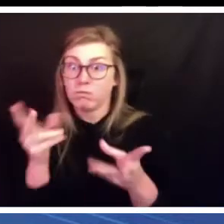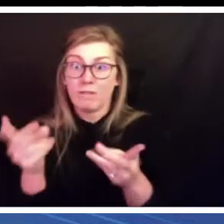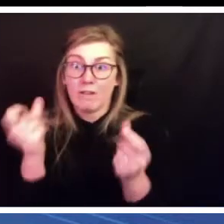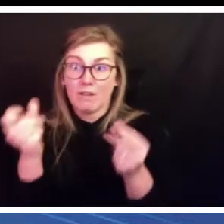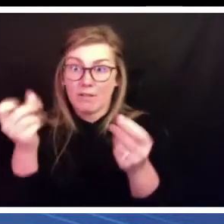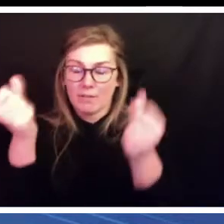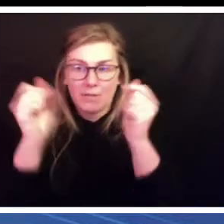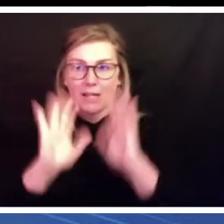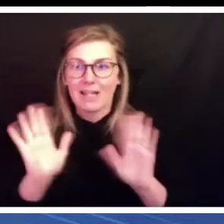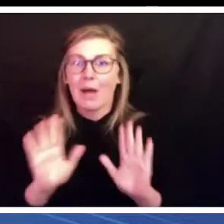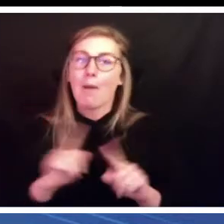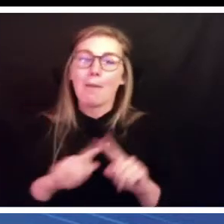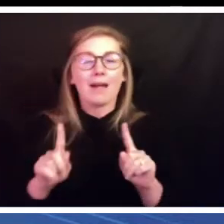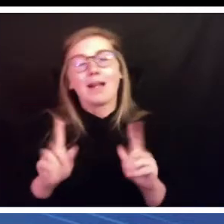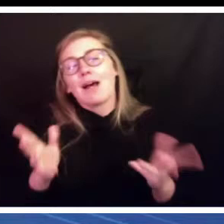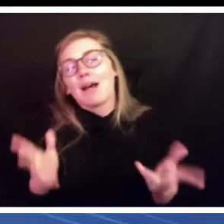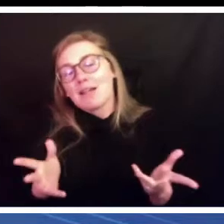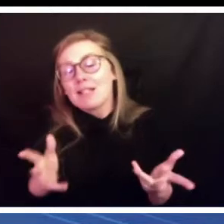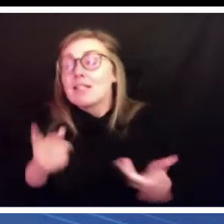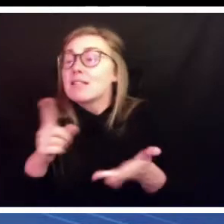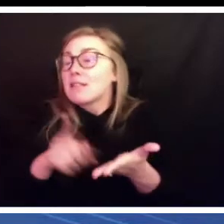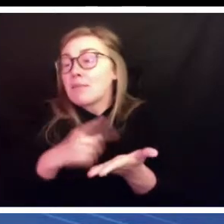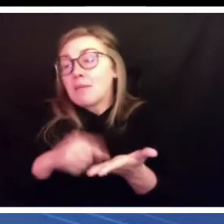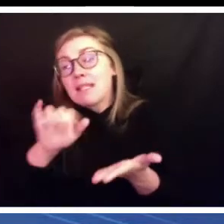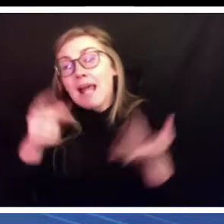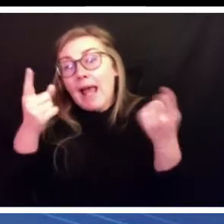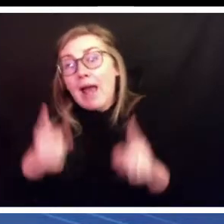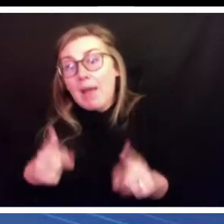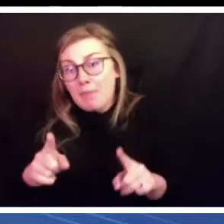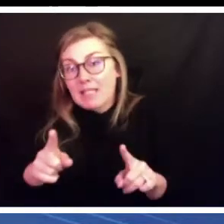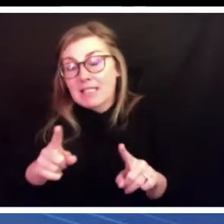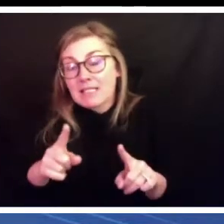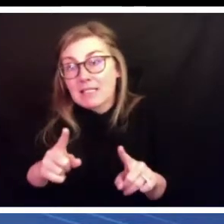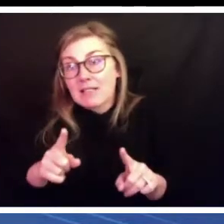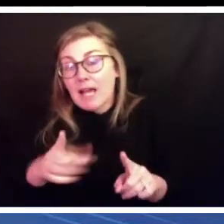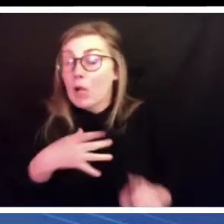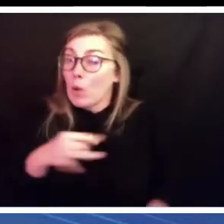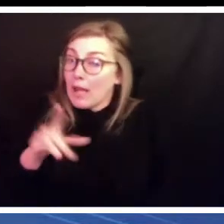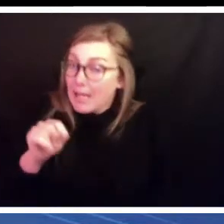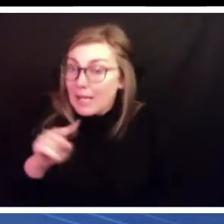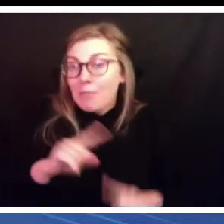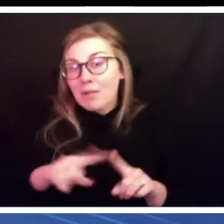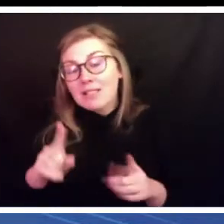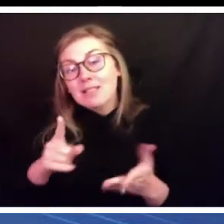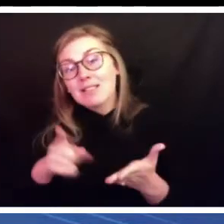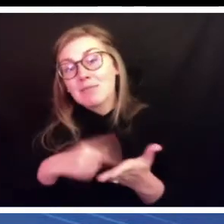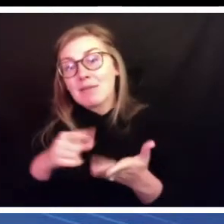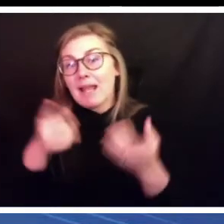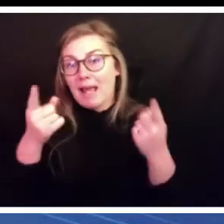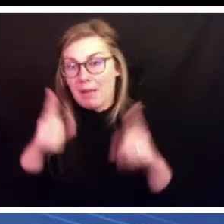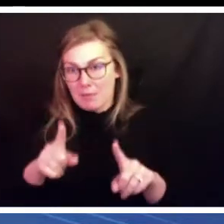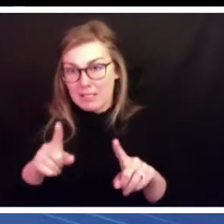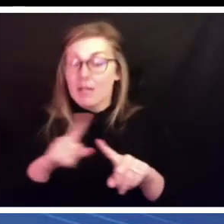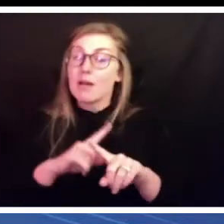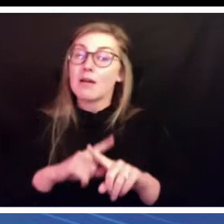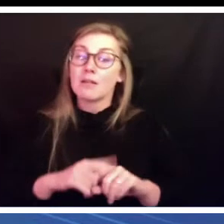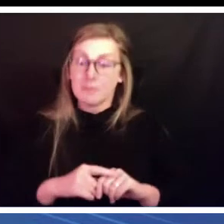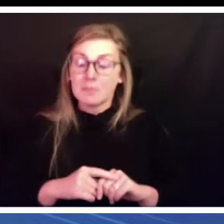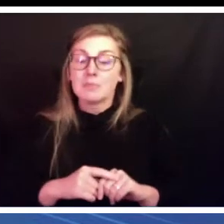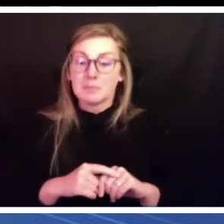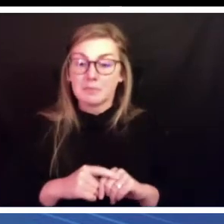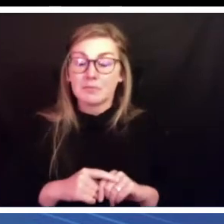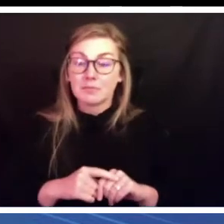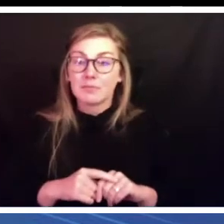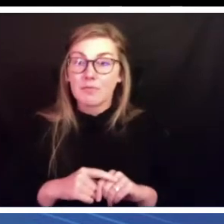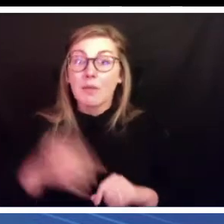point. No, I'm kidding. But, um, that does happen. So what, what really has to happen is if you are working on a